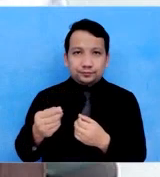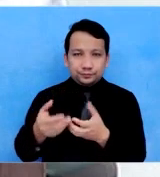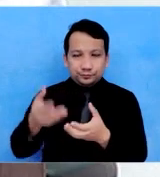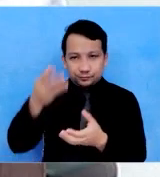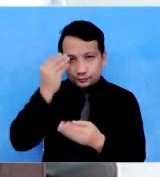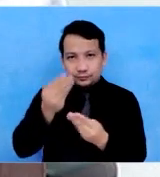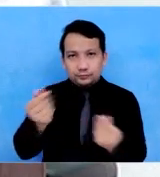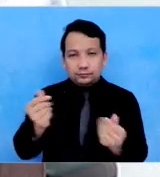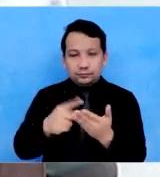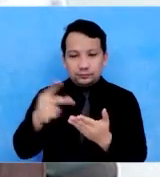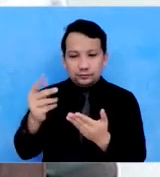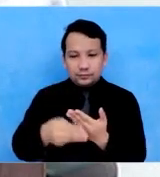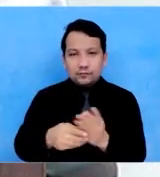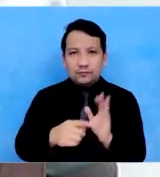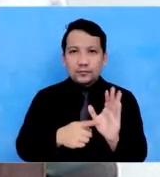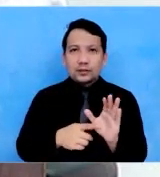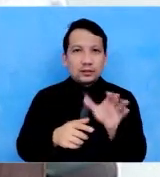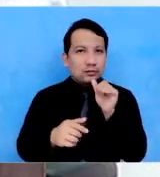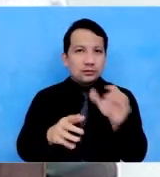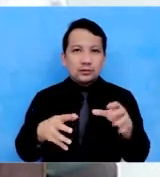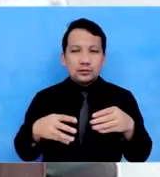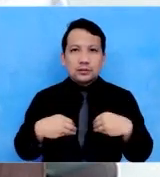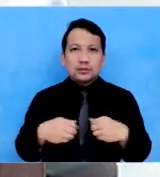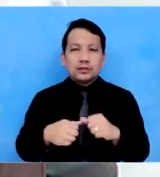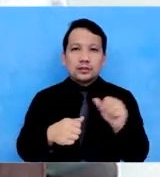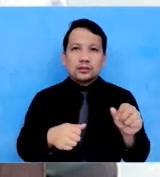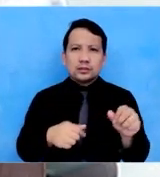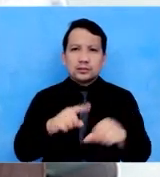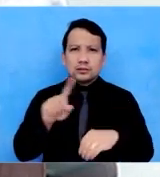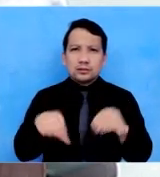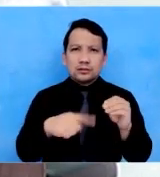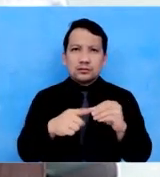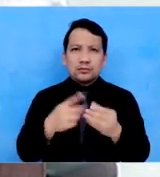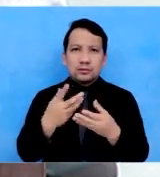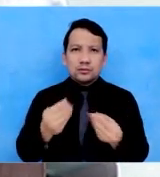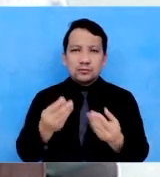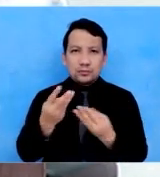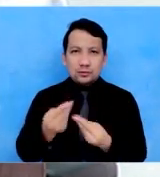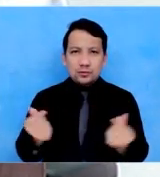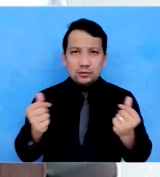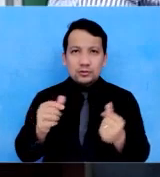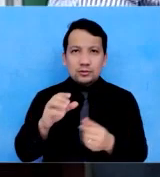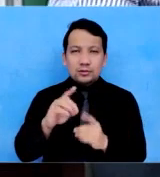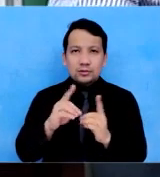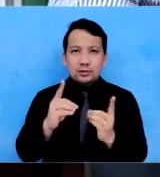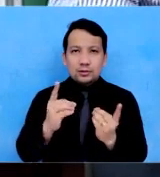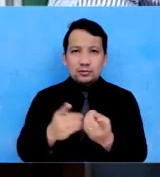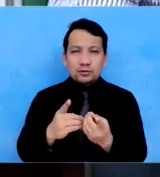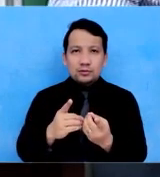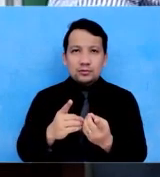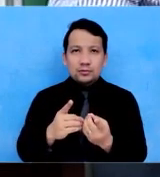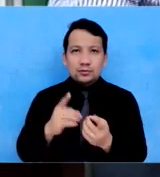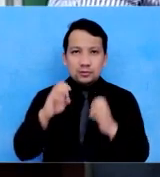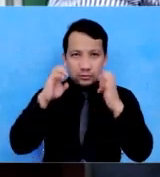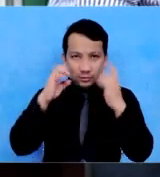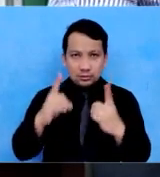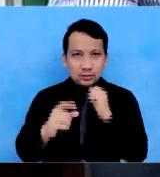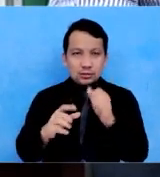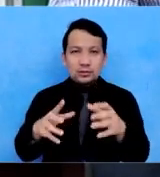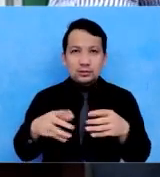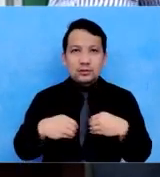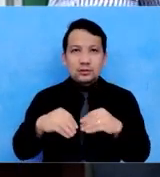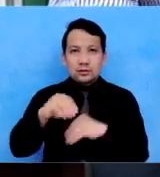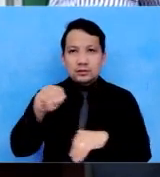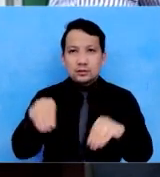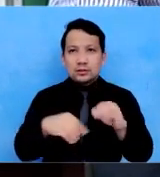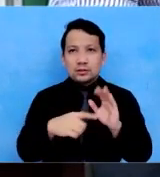Program. Pero hindi ito tinanggap ni Angara. Hindi raw dapat mawala ng confidential funds ang DepEd. I cannot accept the amendment, but if the